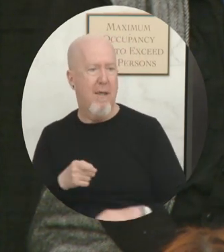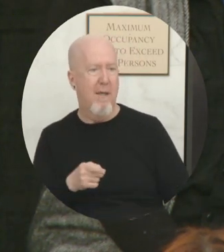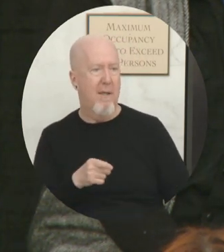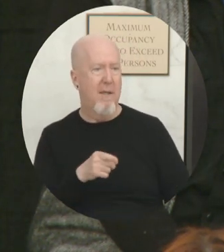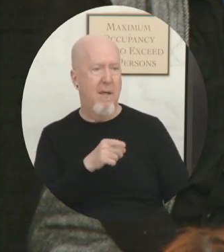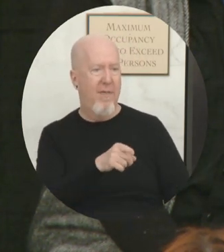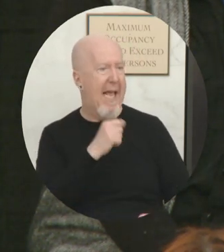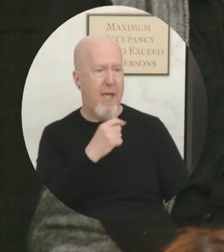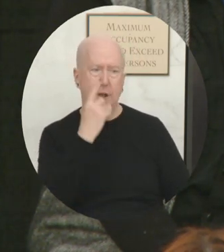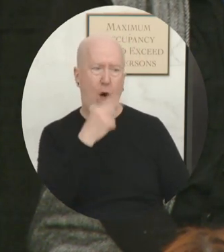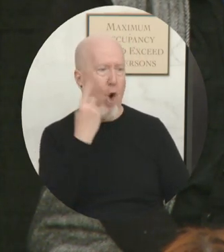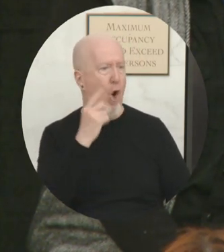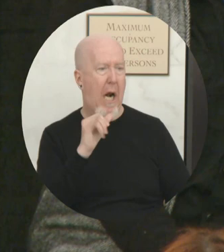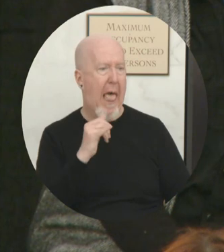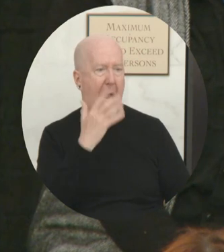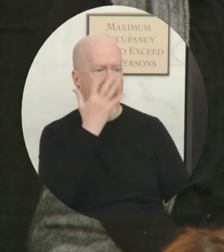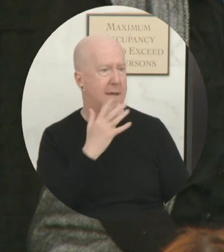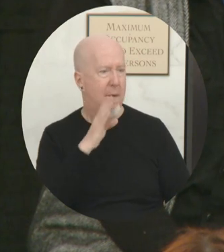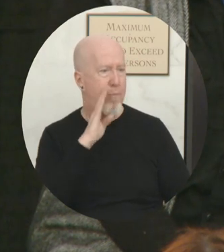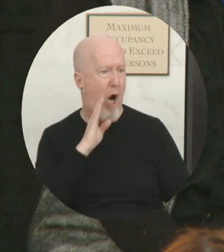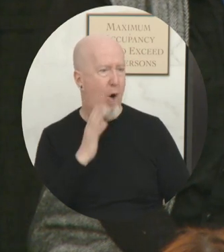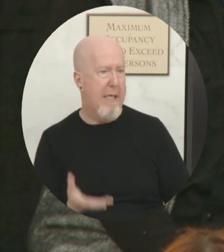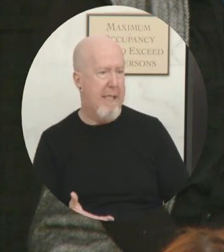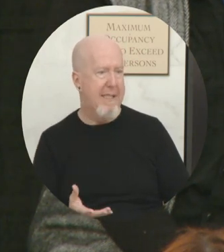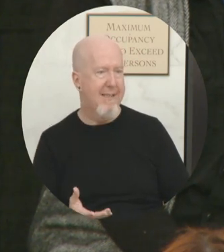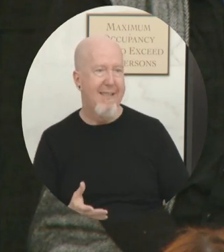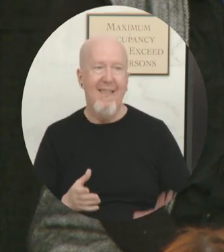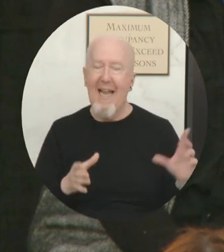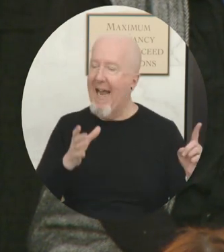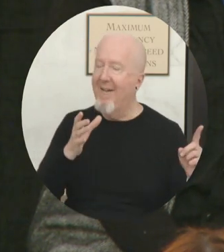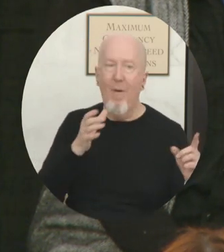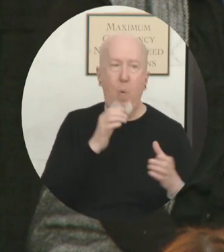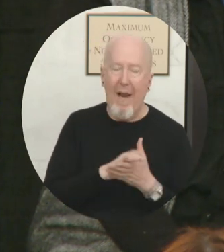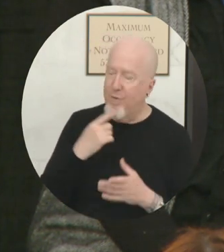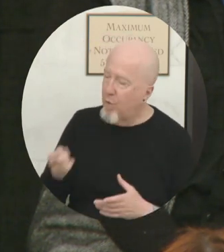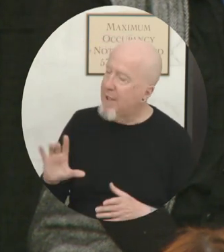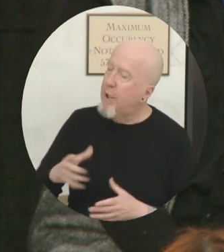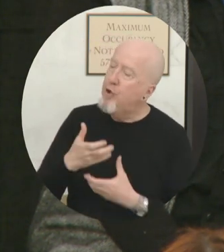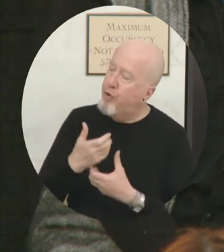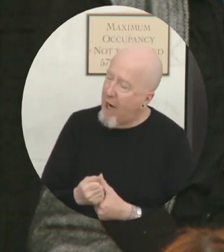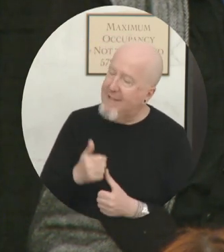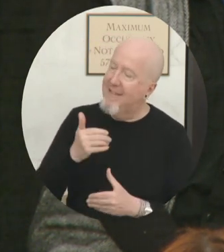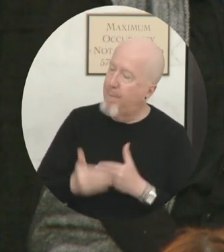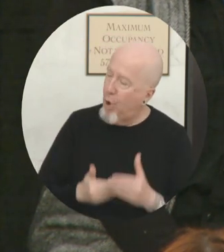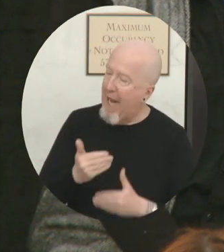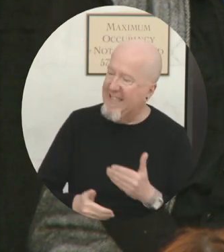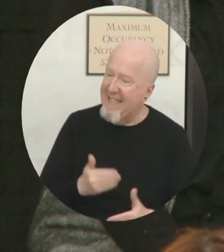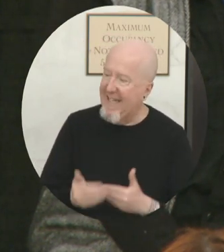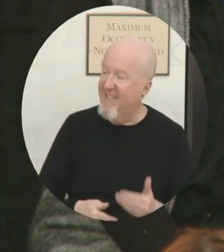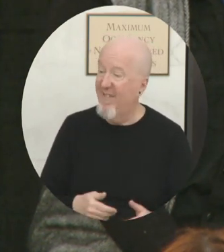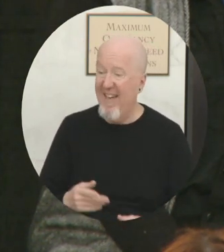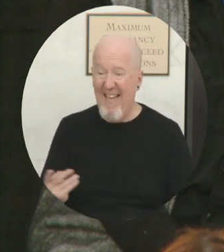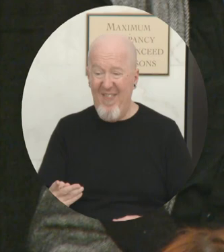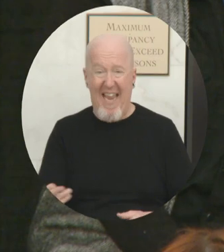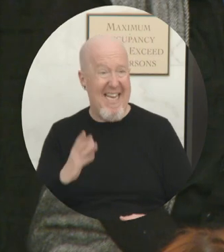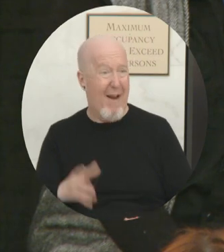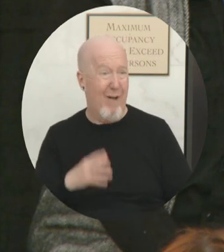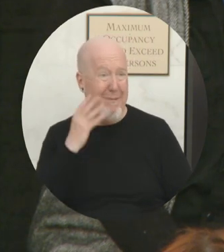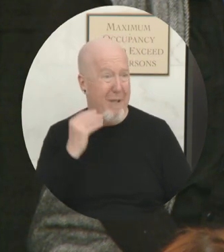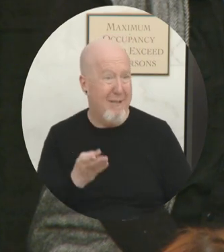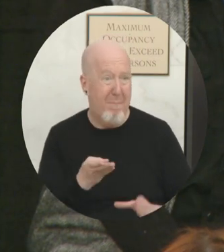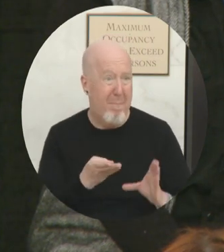And she said, look, just trust the process. Well, you know, they never baked, and so they thought,